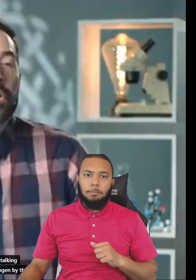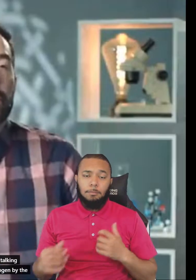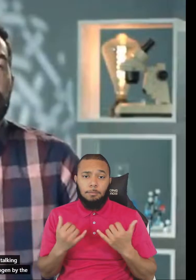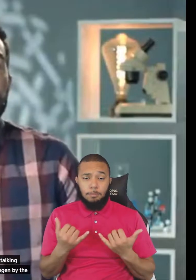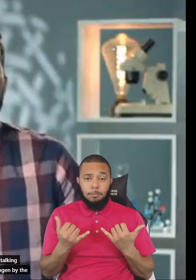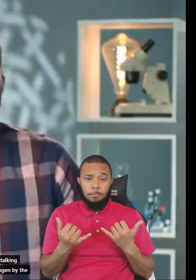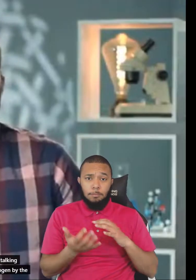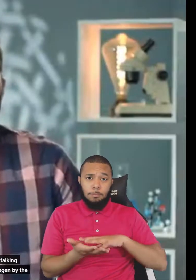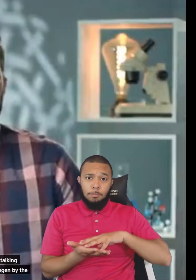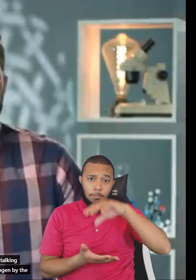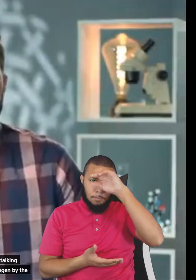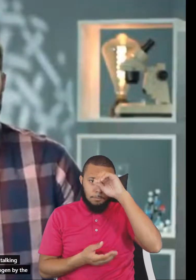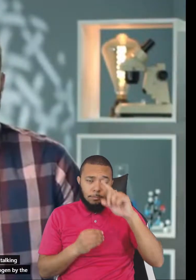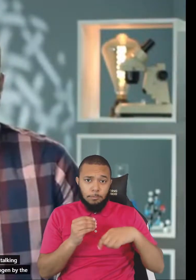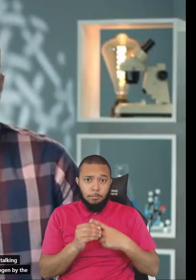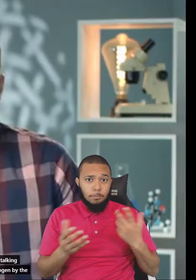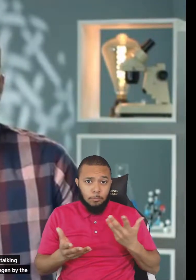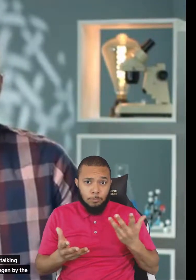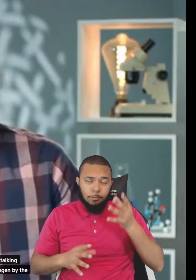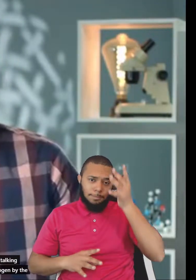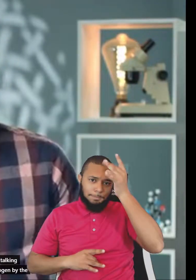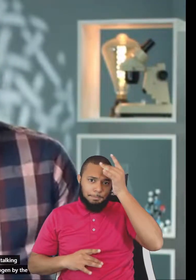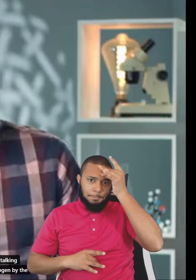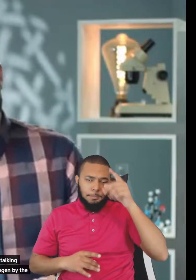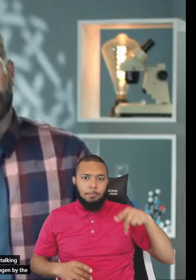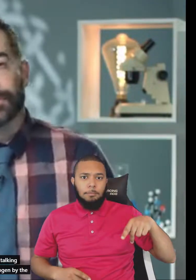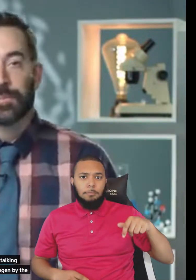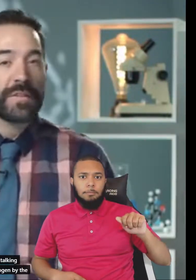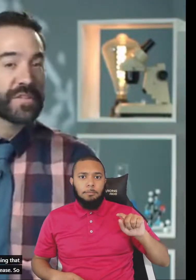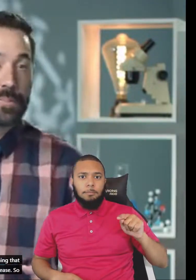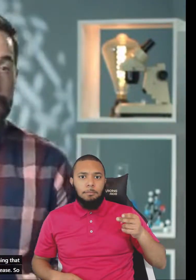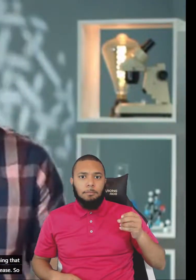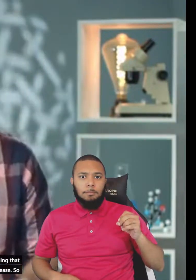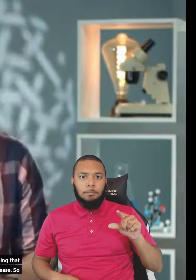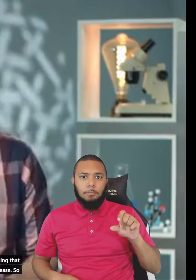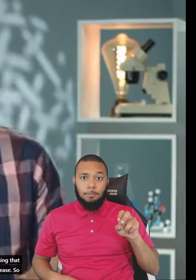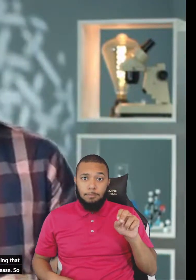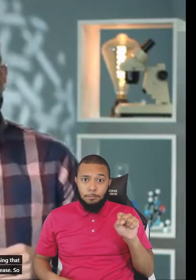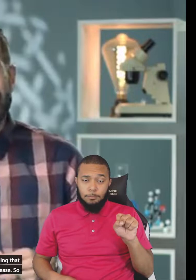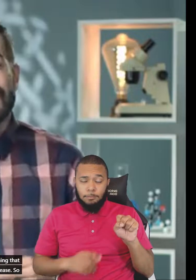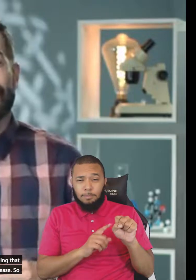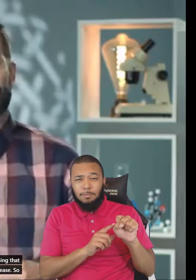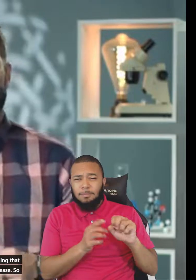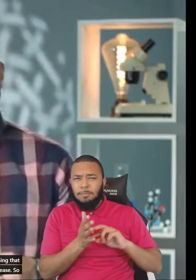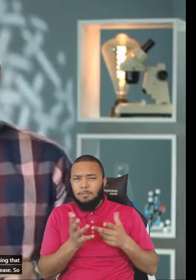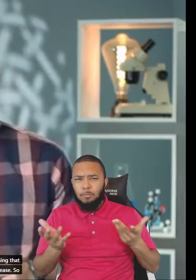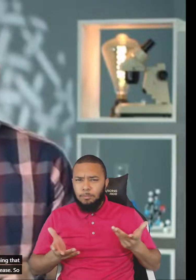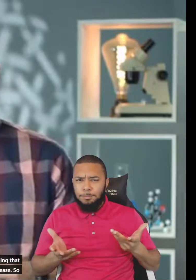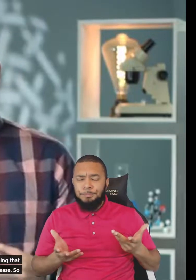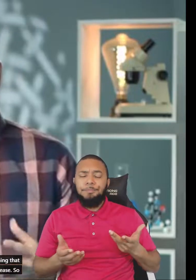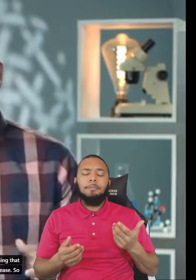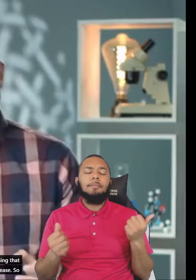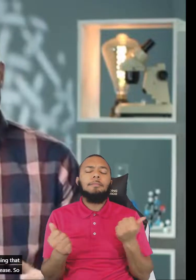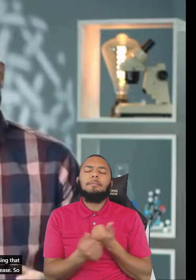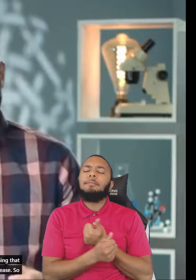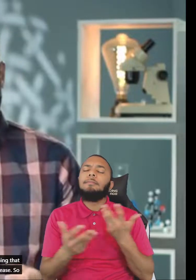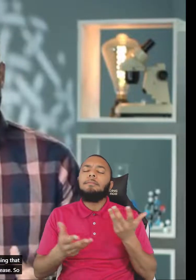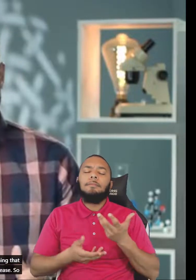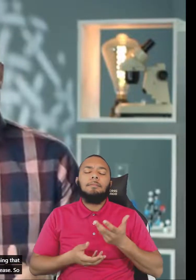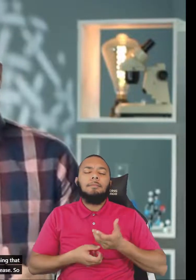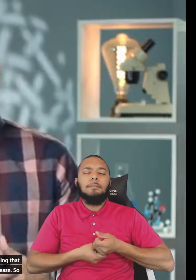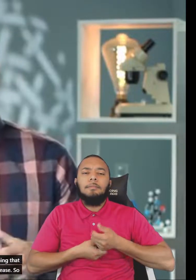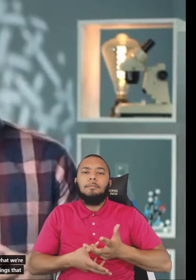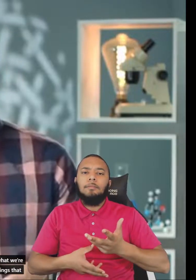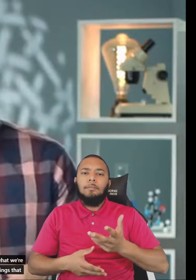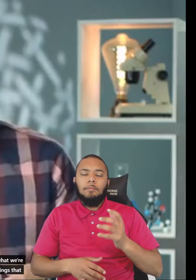Today we are going to be talking about pathogens. And a pathogen, by the simplest definition, is anything that can cause an infectious